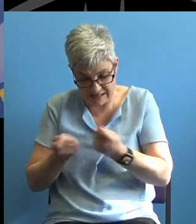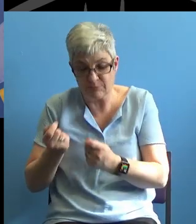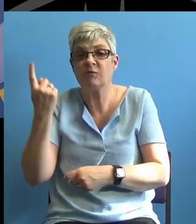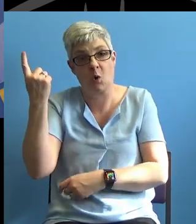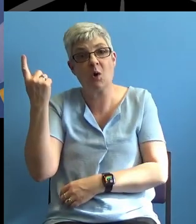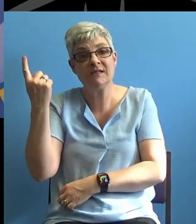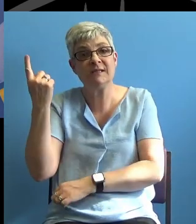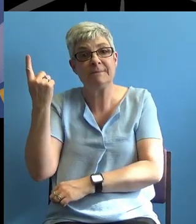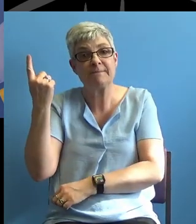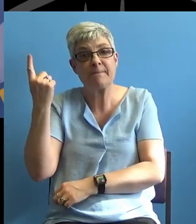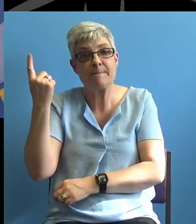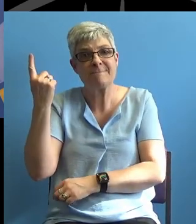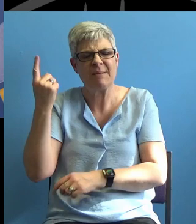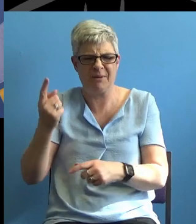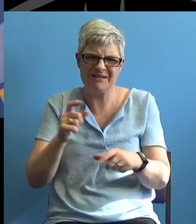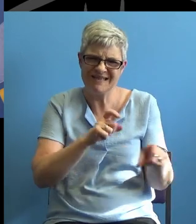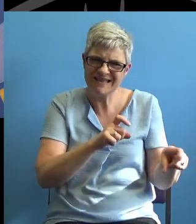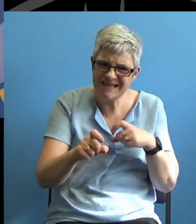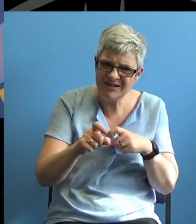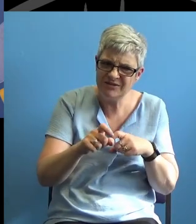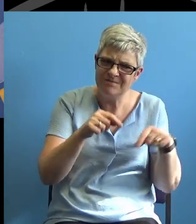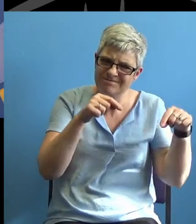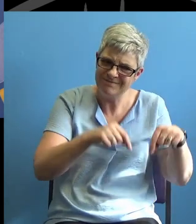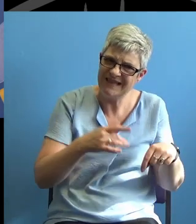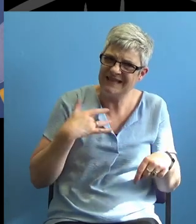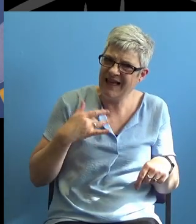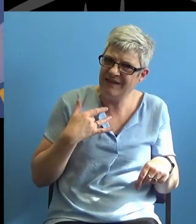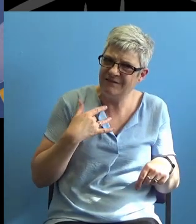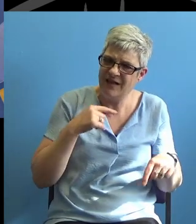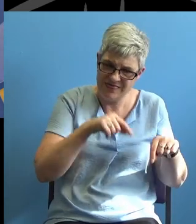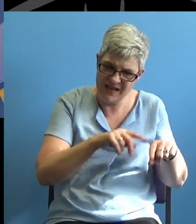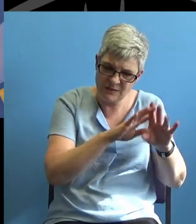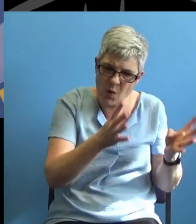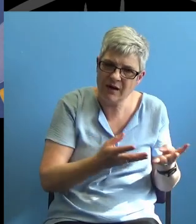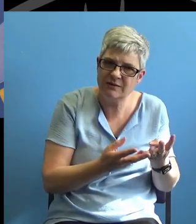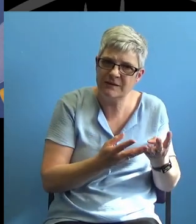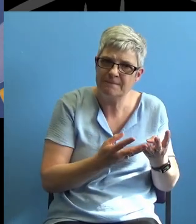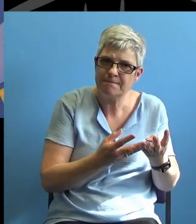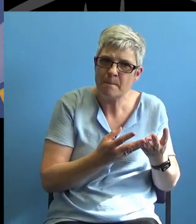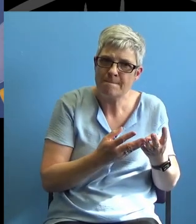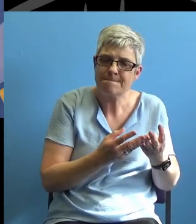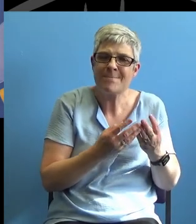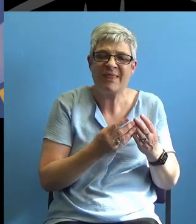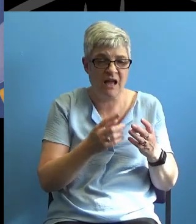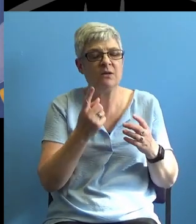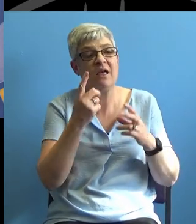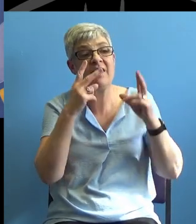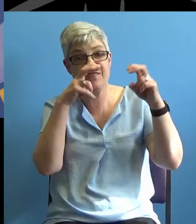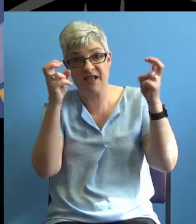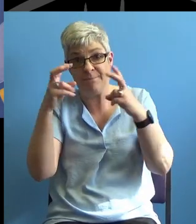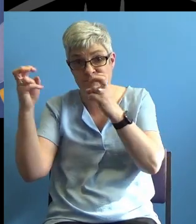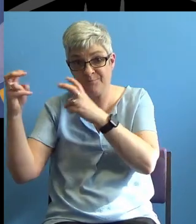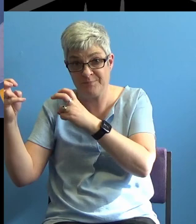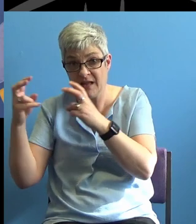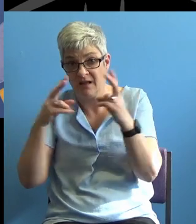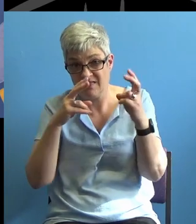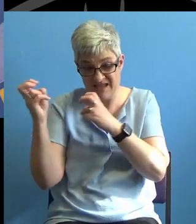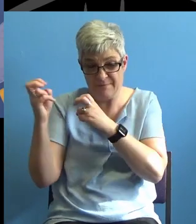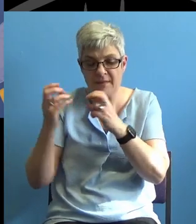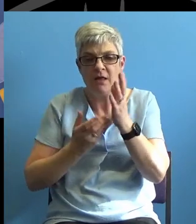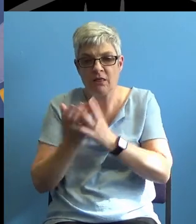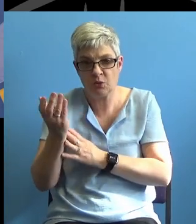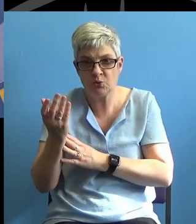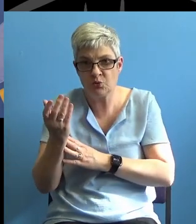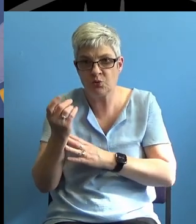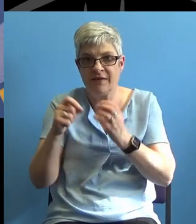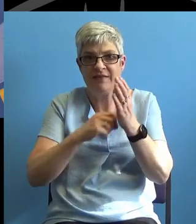the life of here in this world. And one of the consistent and powerful themes running through the